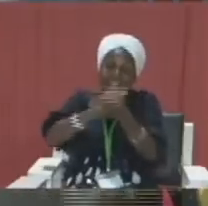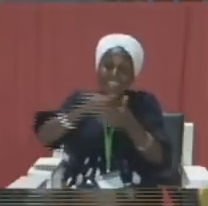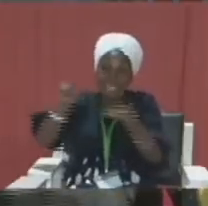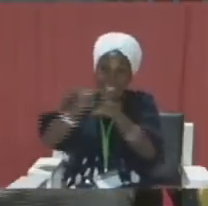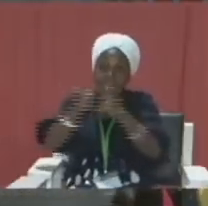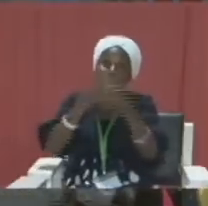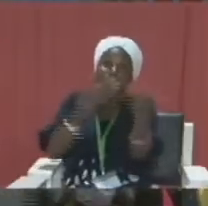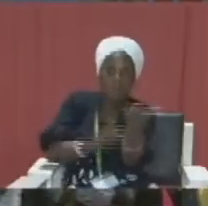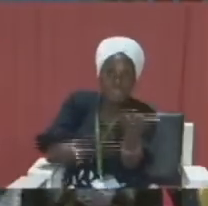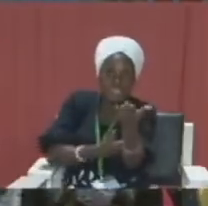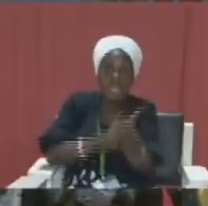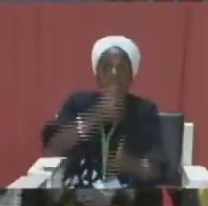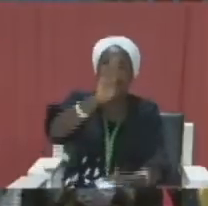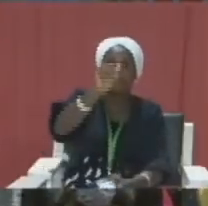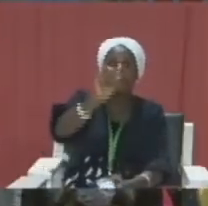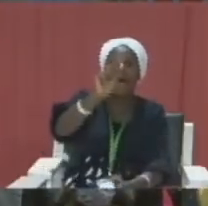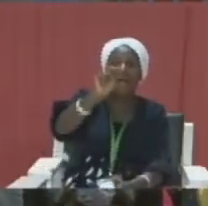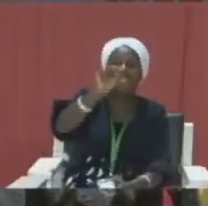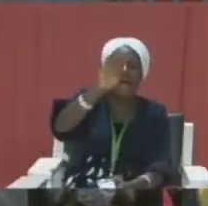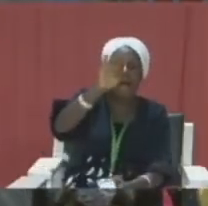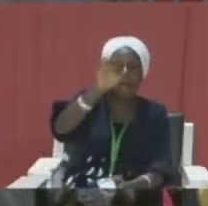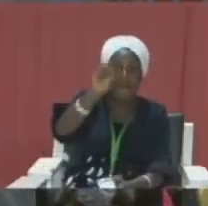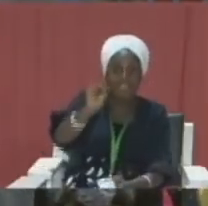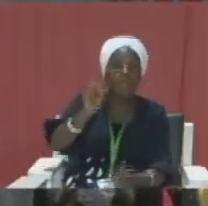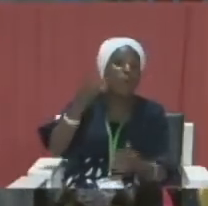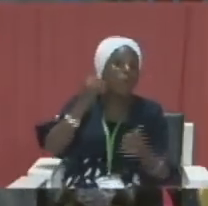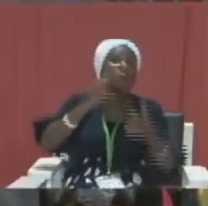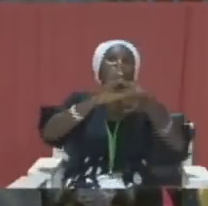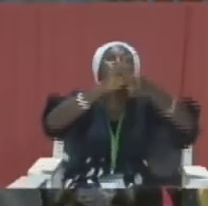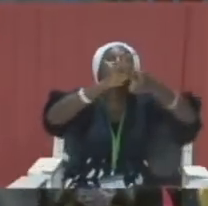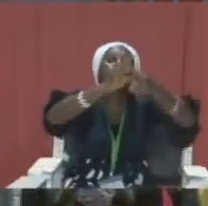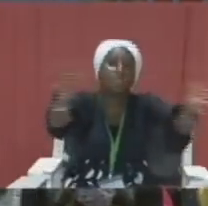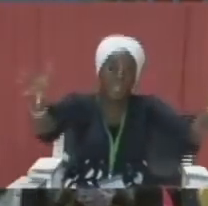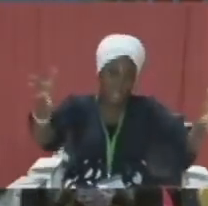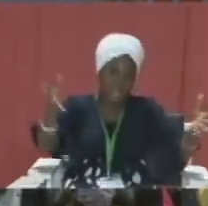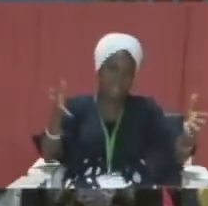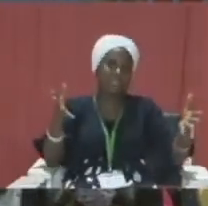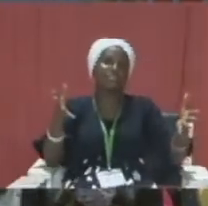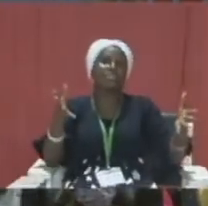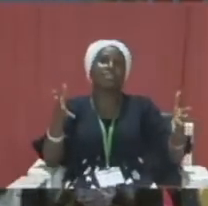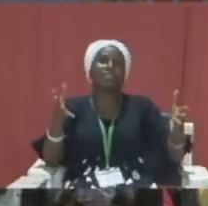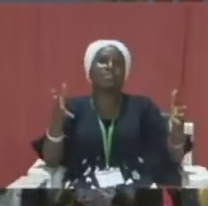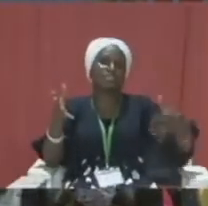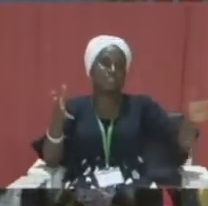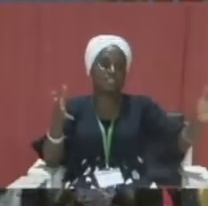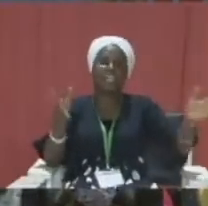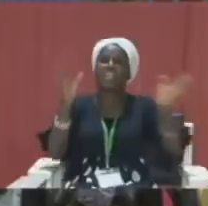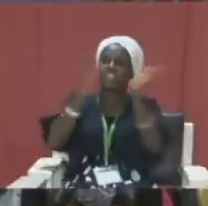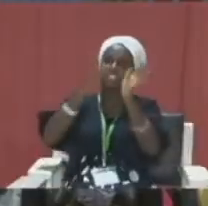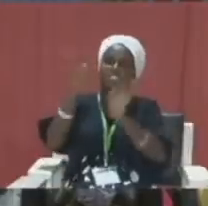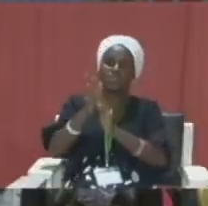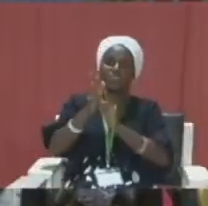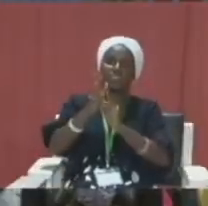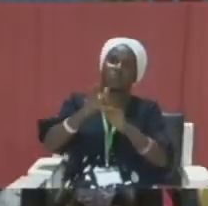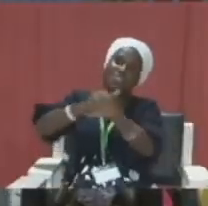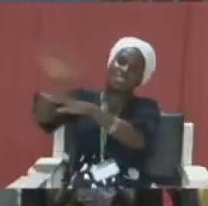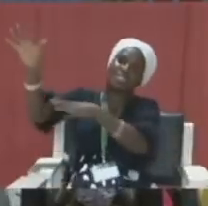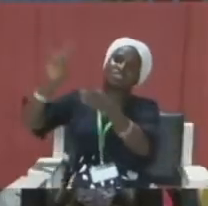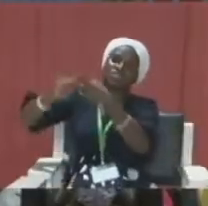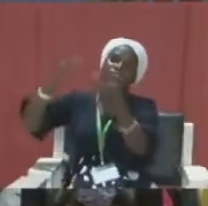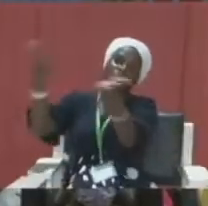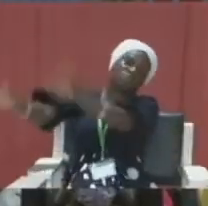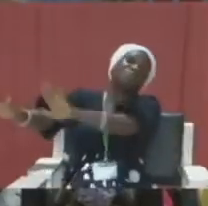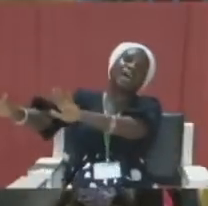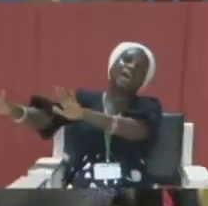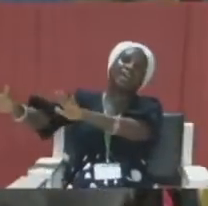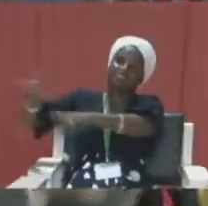criminal. In place of Barabbas, Jesus was committed to death.